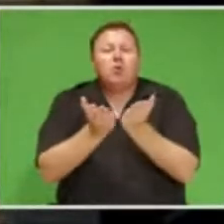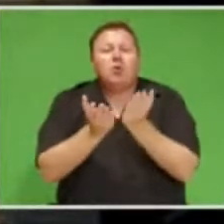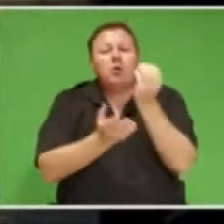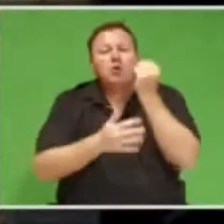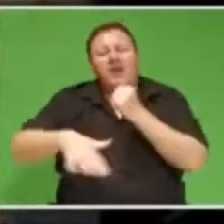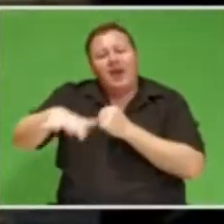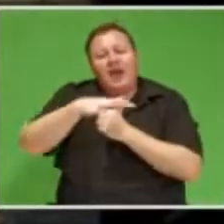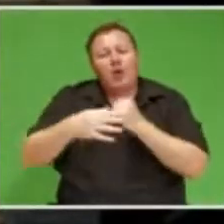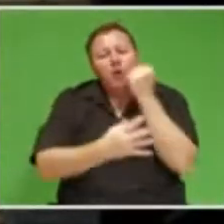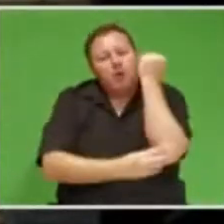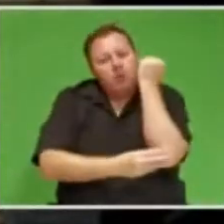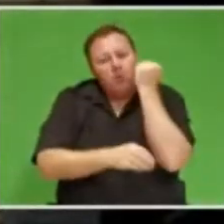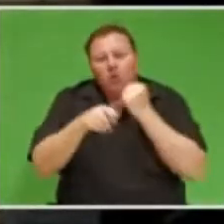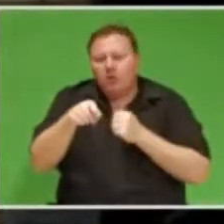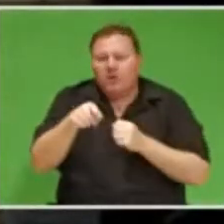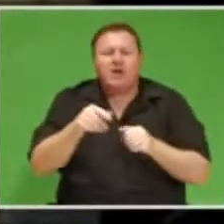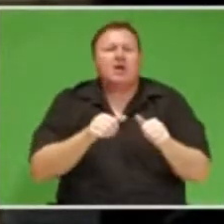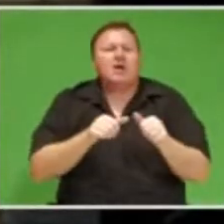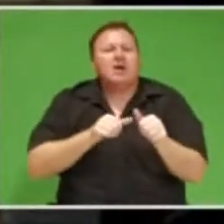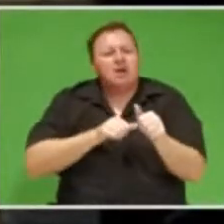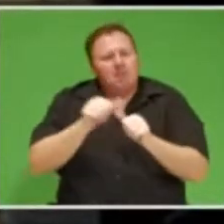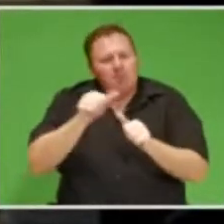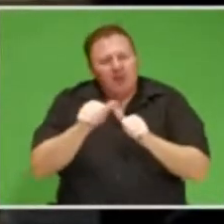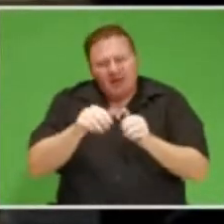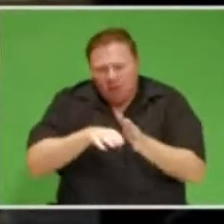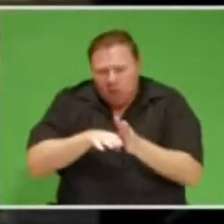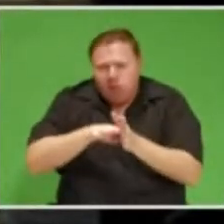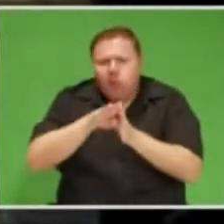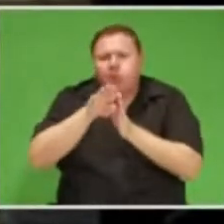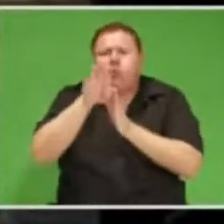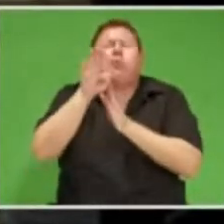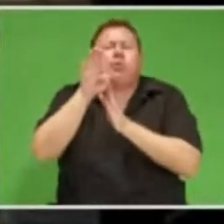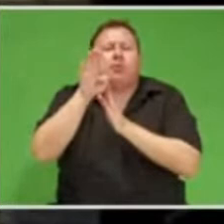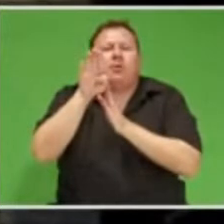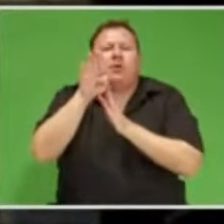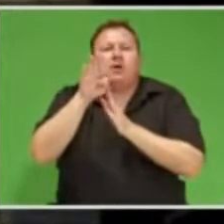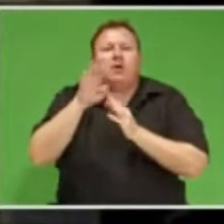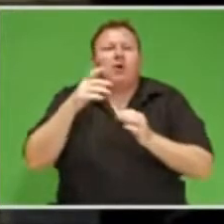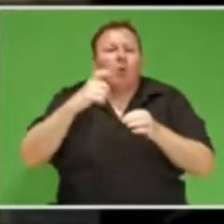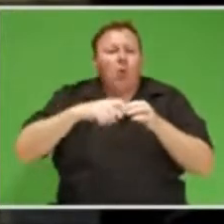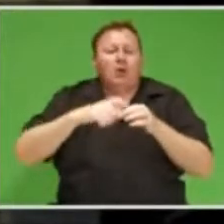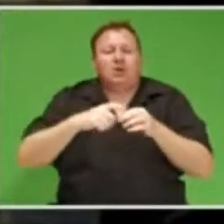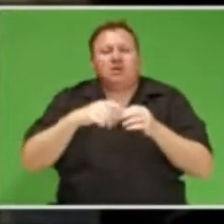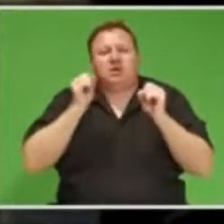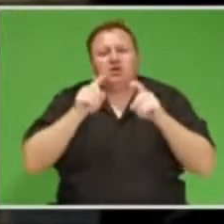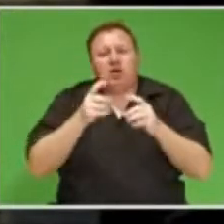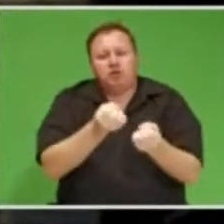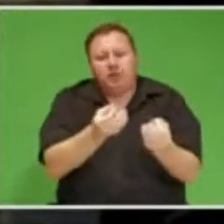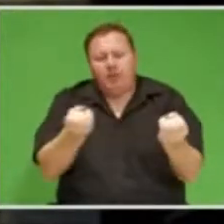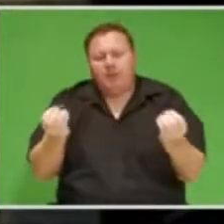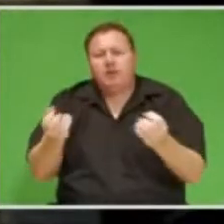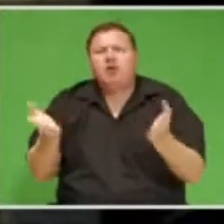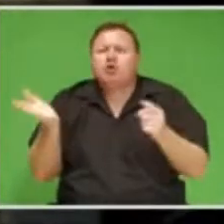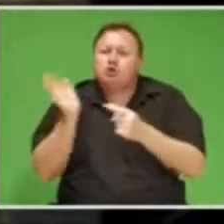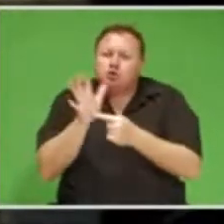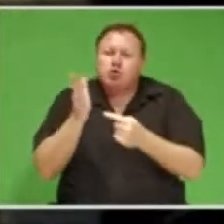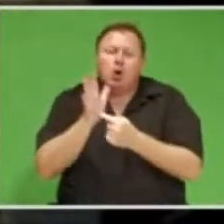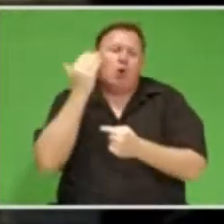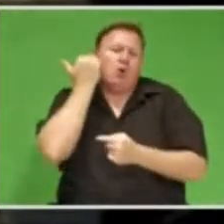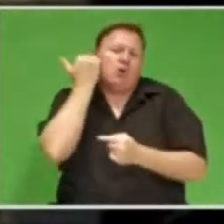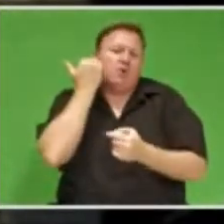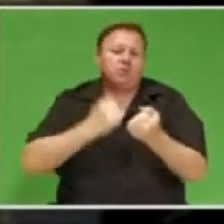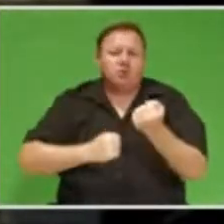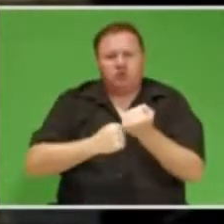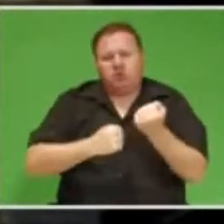improving, confirming the value of the support that government provides to them. What these